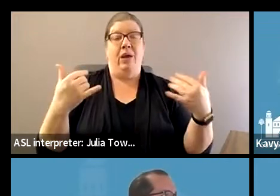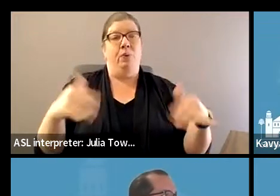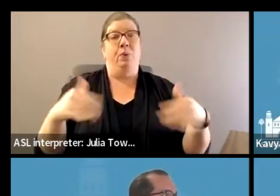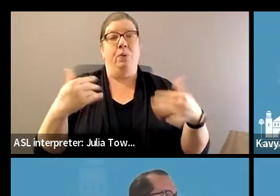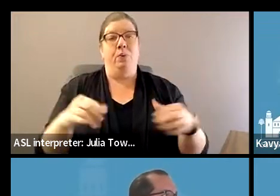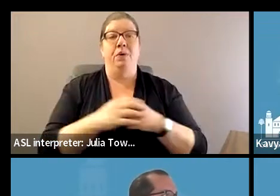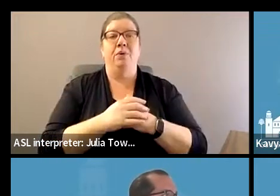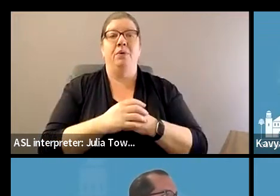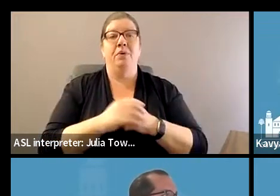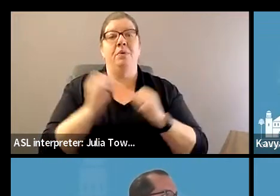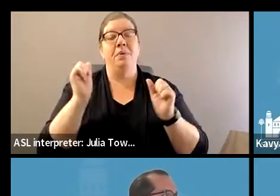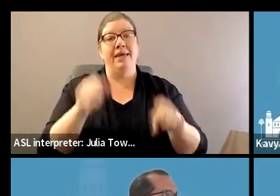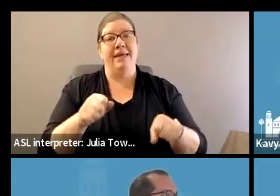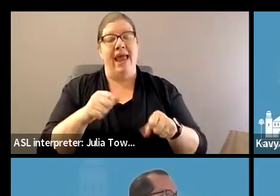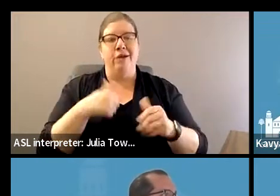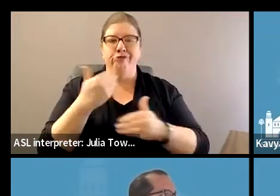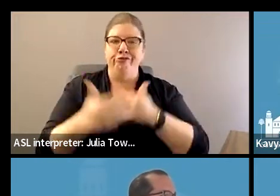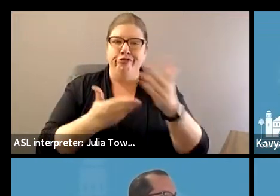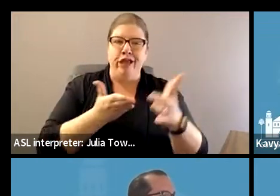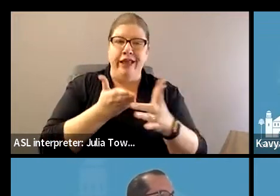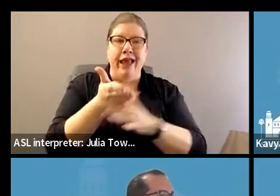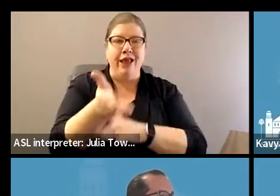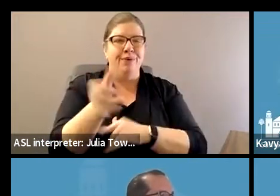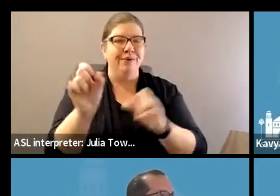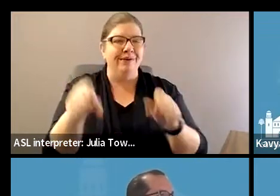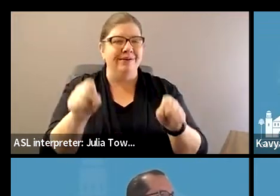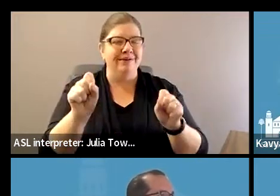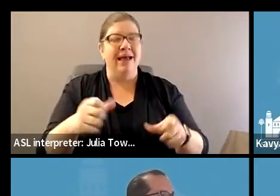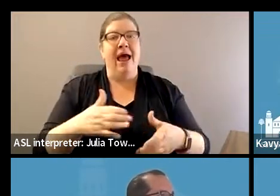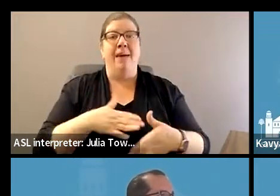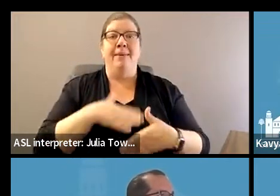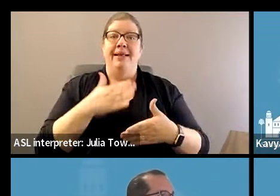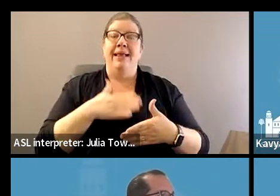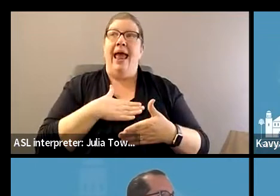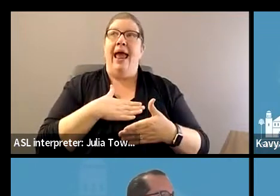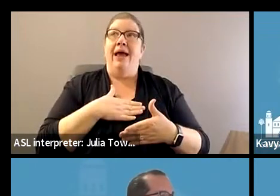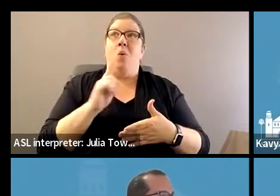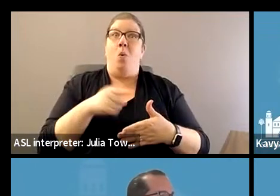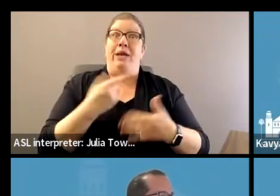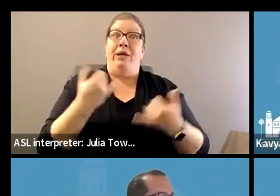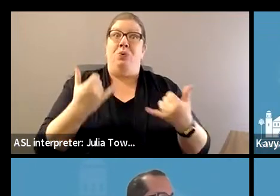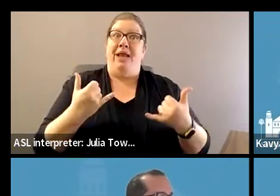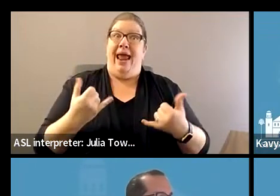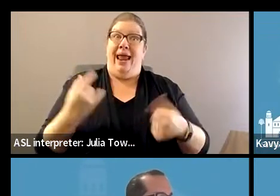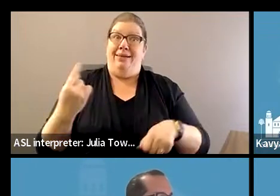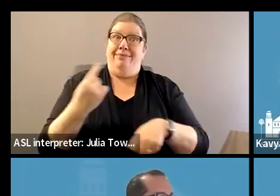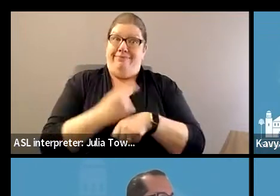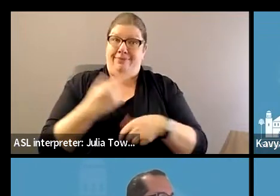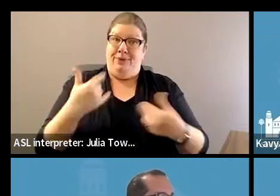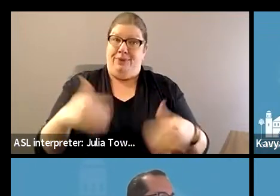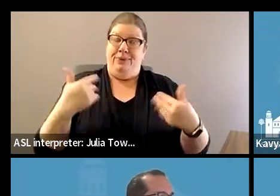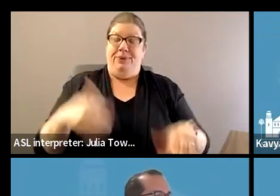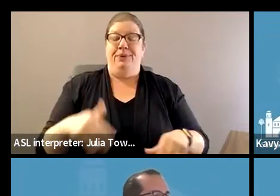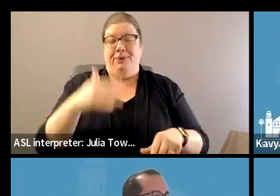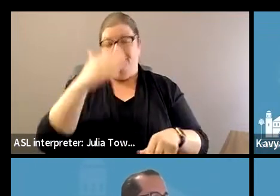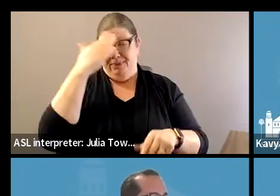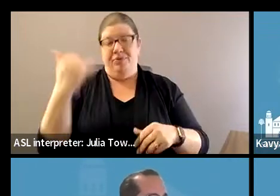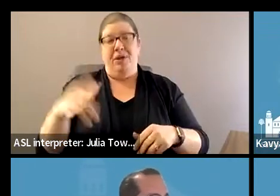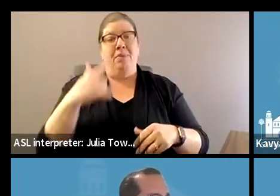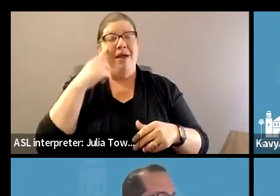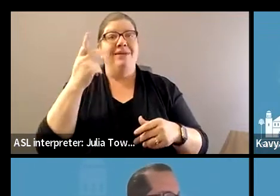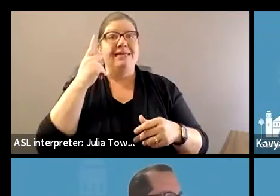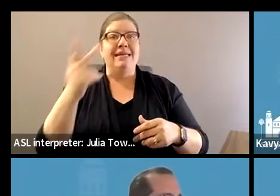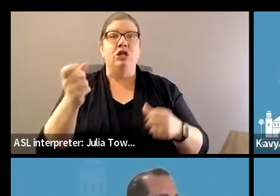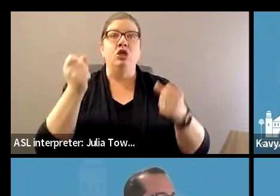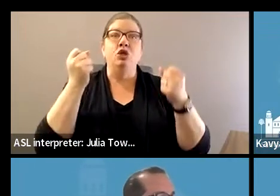can, we'll get through this. I'm glad that it was at least only today, because we have seen so